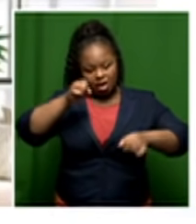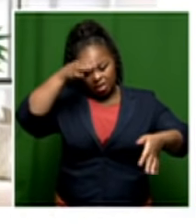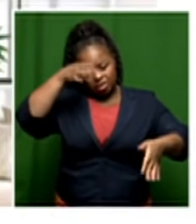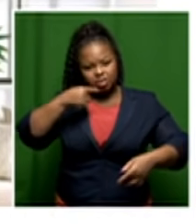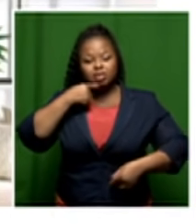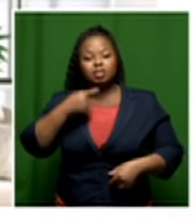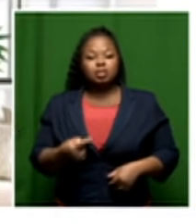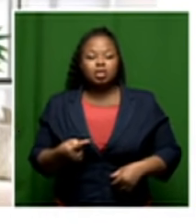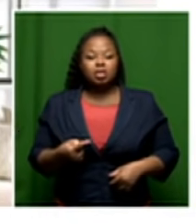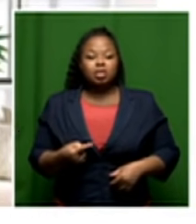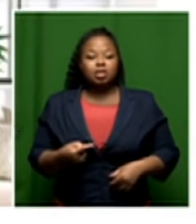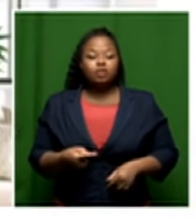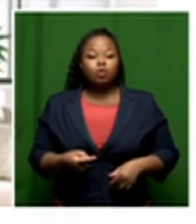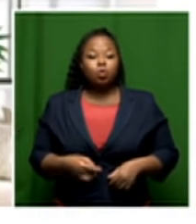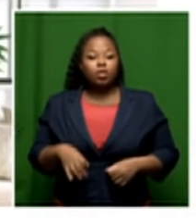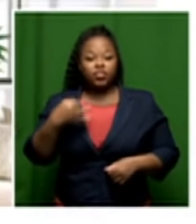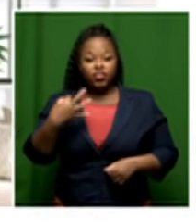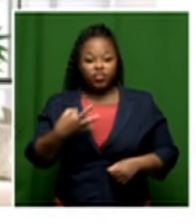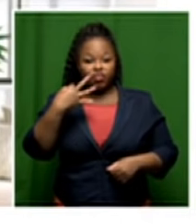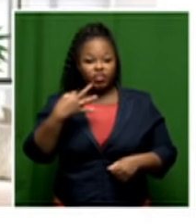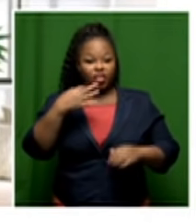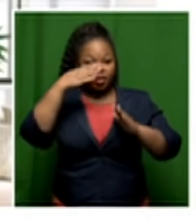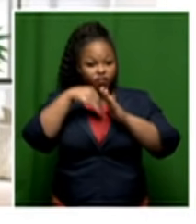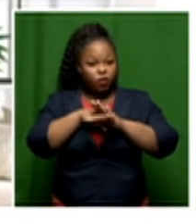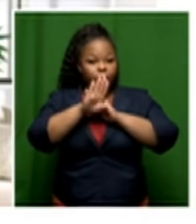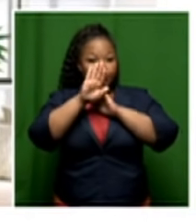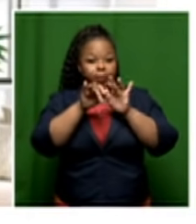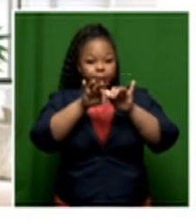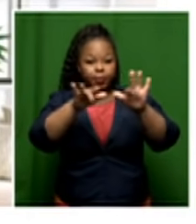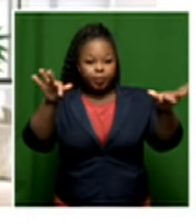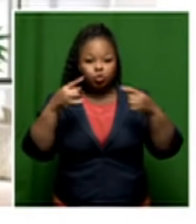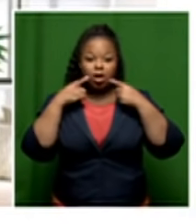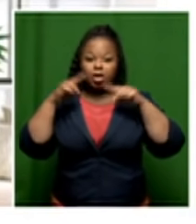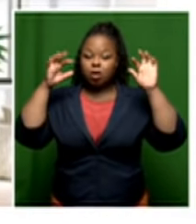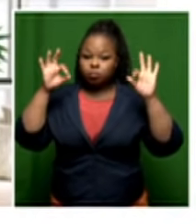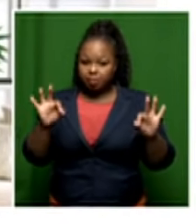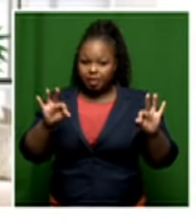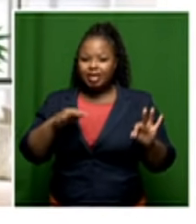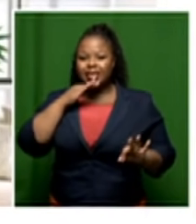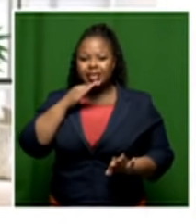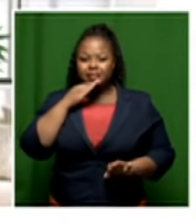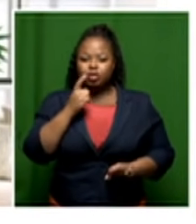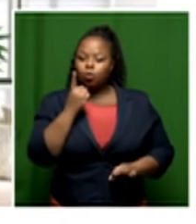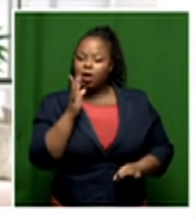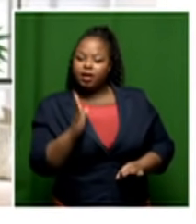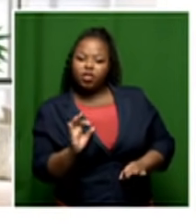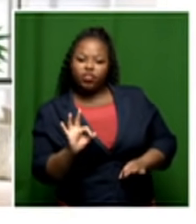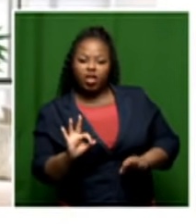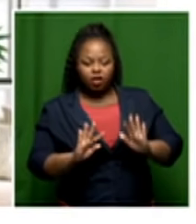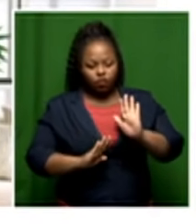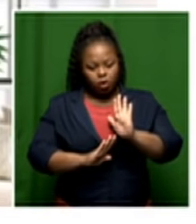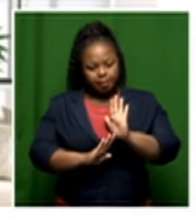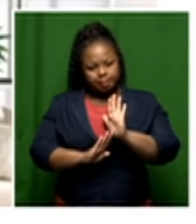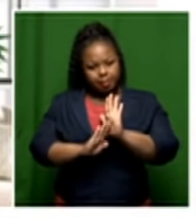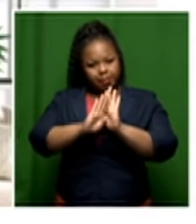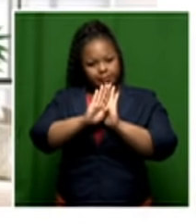to declare a third wave, we must be at least at about a third of the peak that